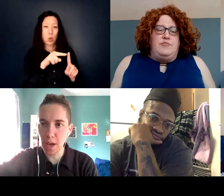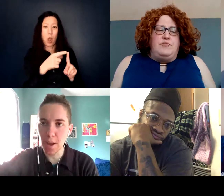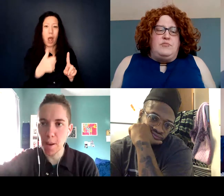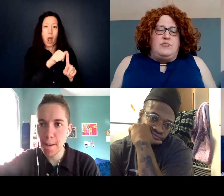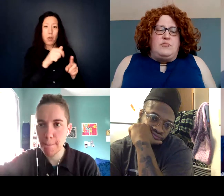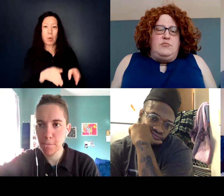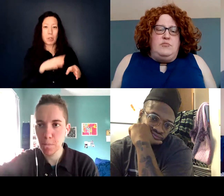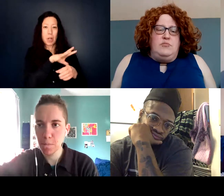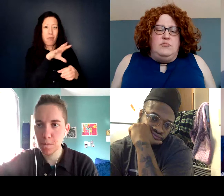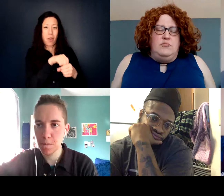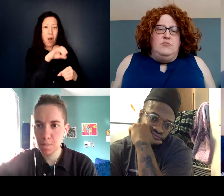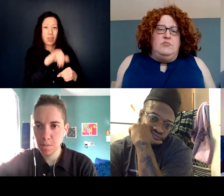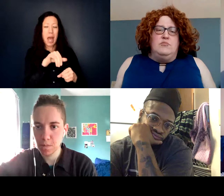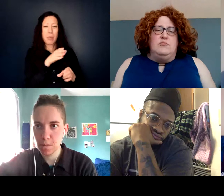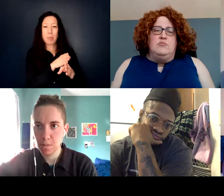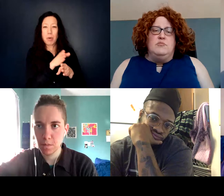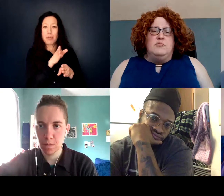add or clarify.